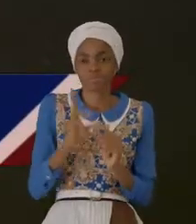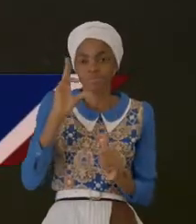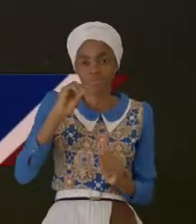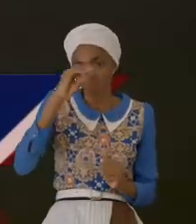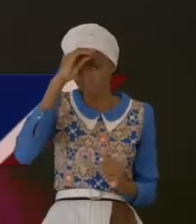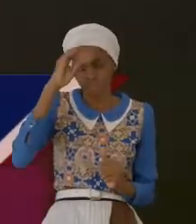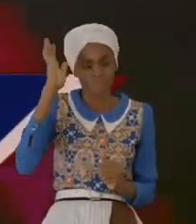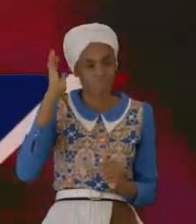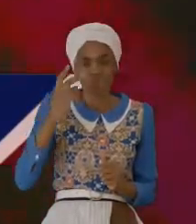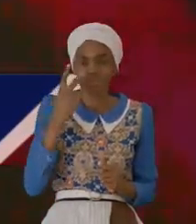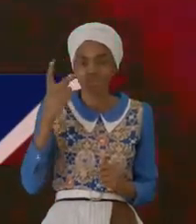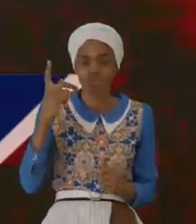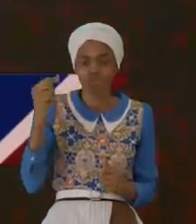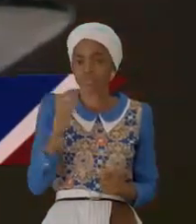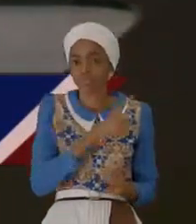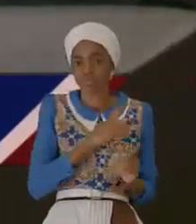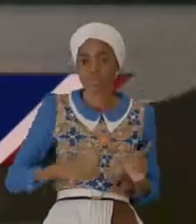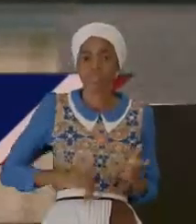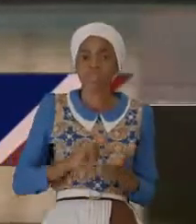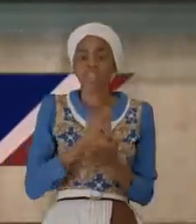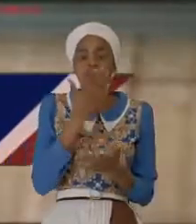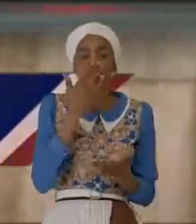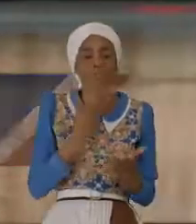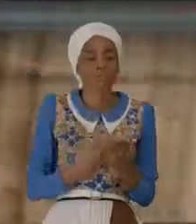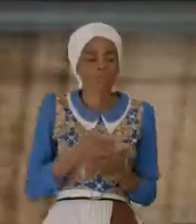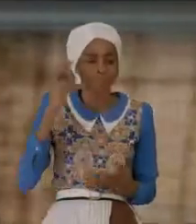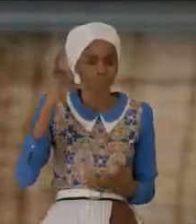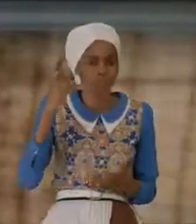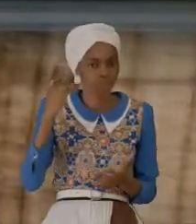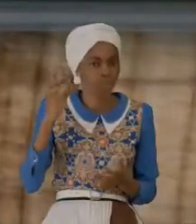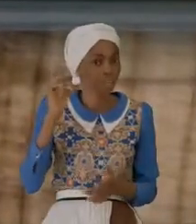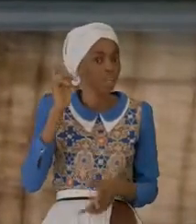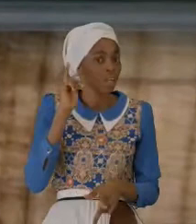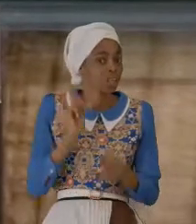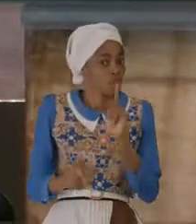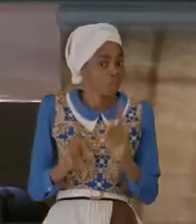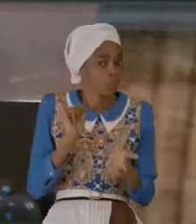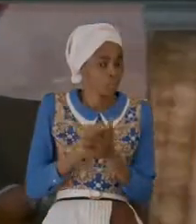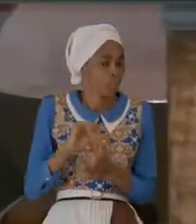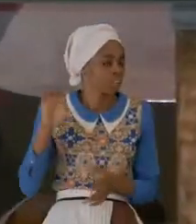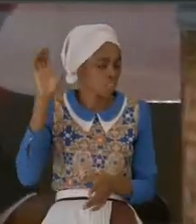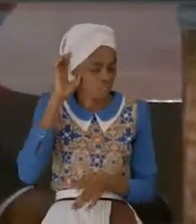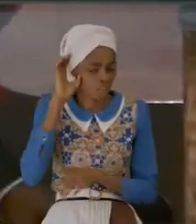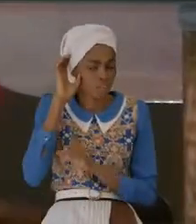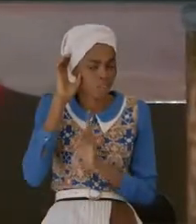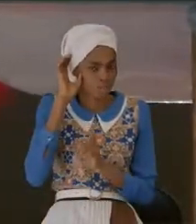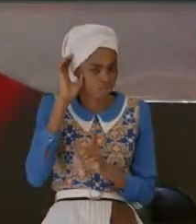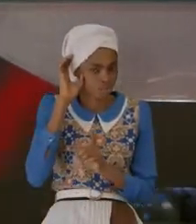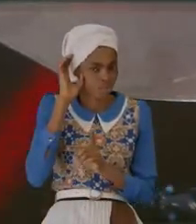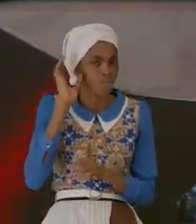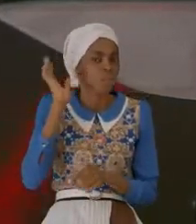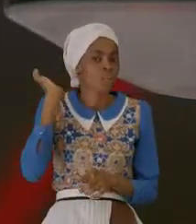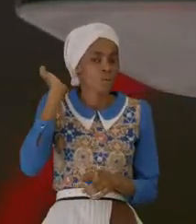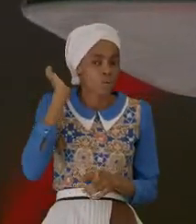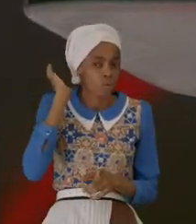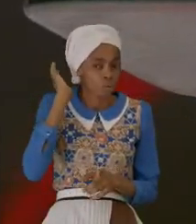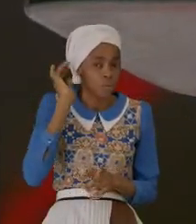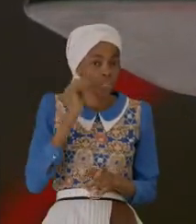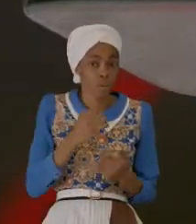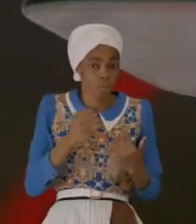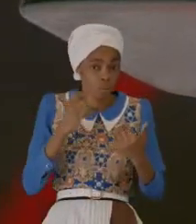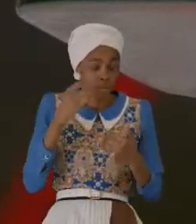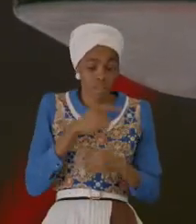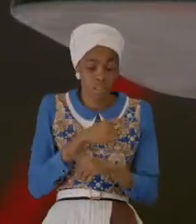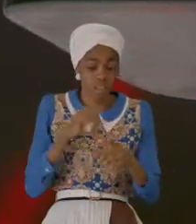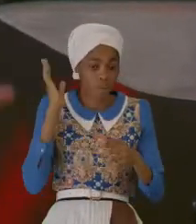shall say the Lord that's good preaching the people who listen to you the bear good